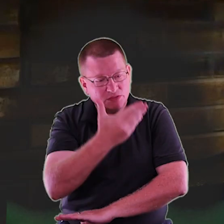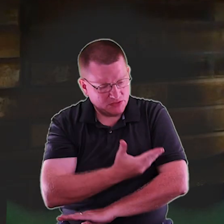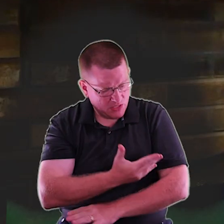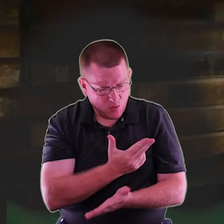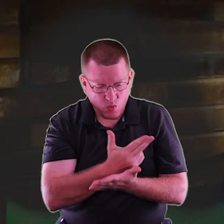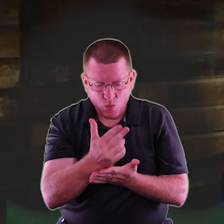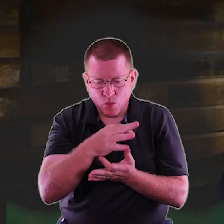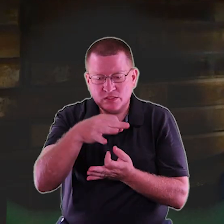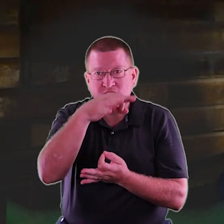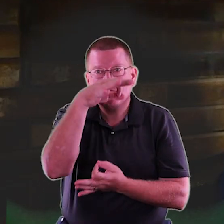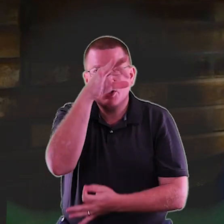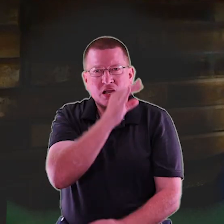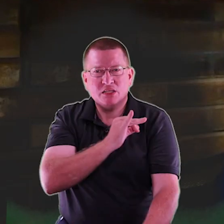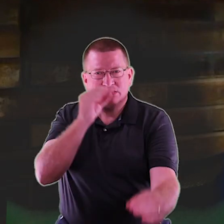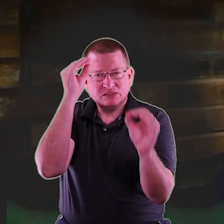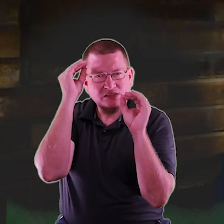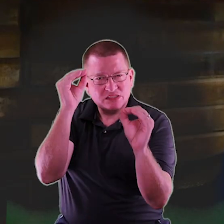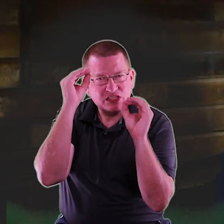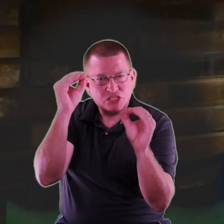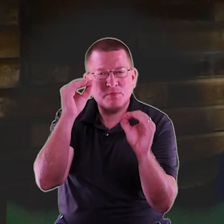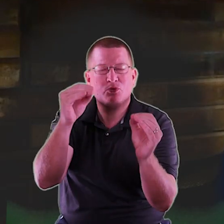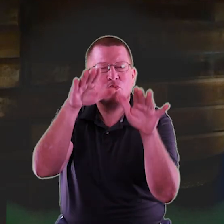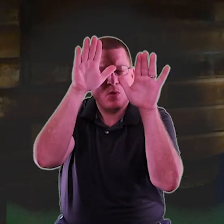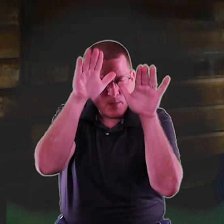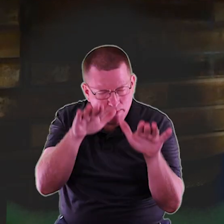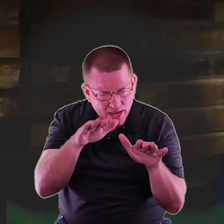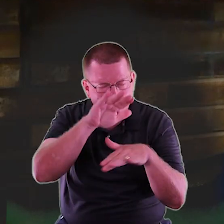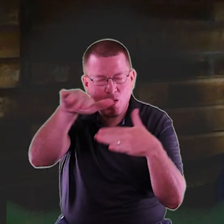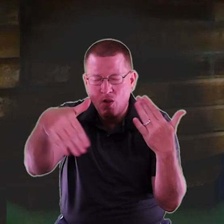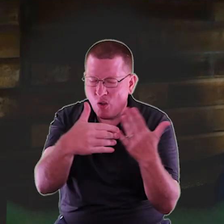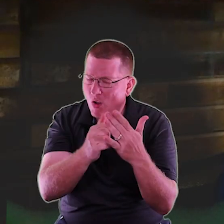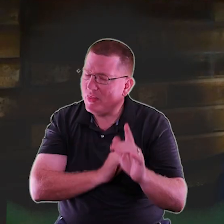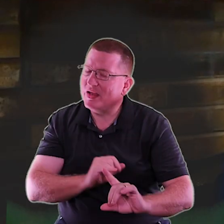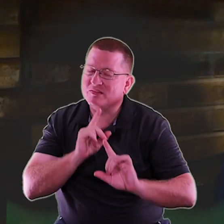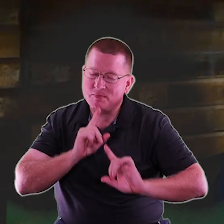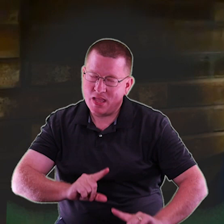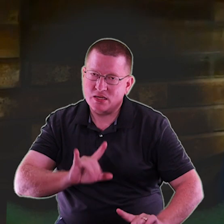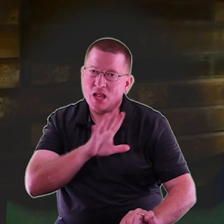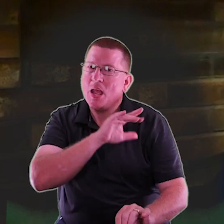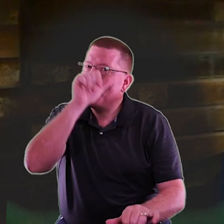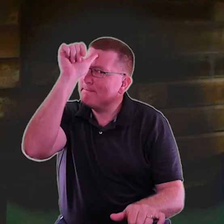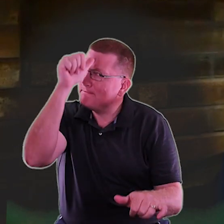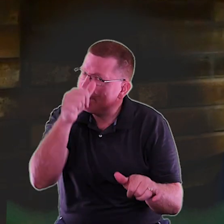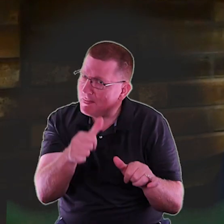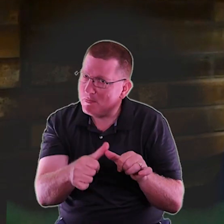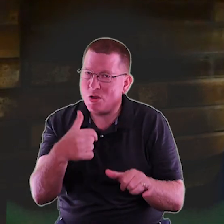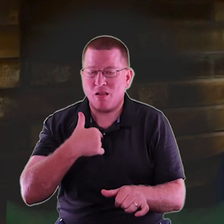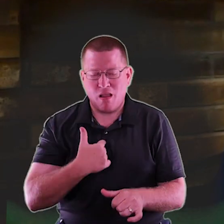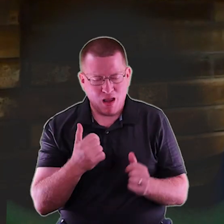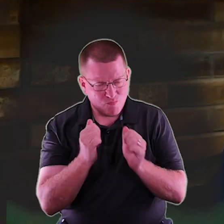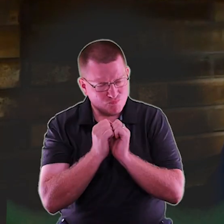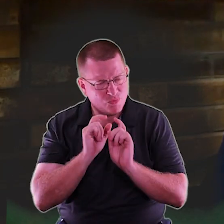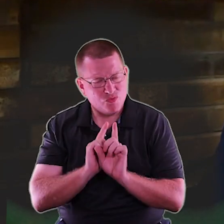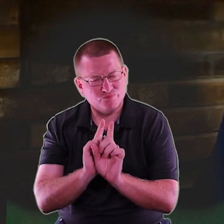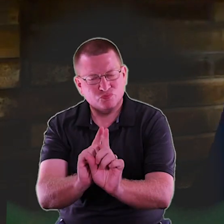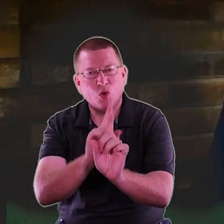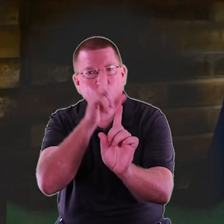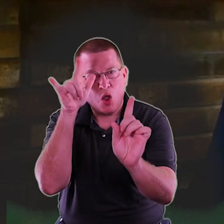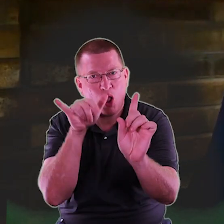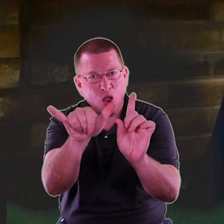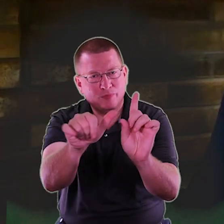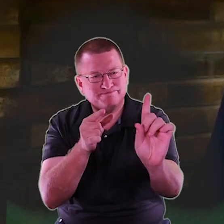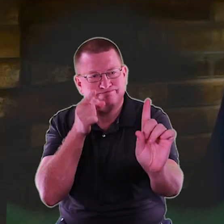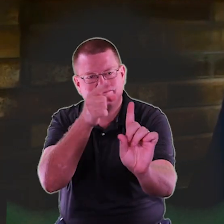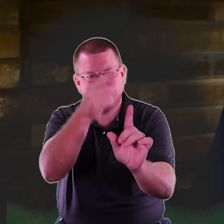and teaching them to obey everything that I have commanded you. And remember, I am with you always, to the end of the